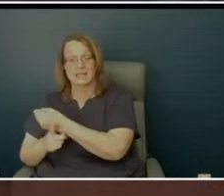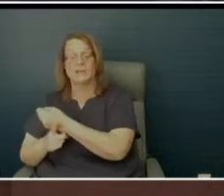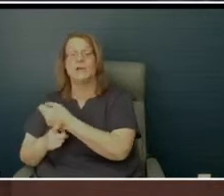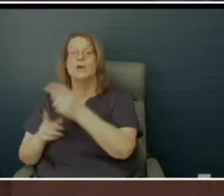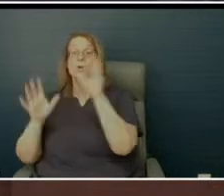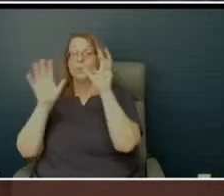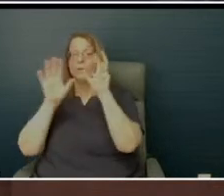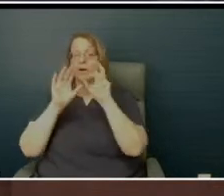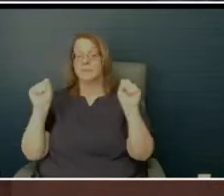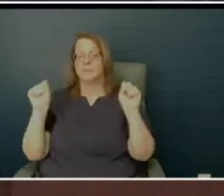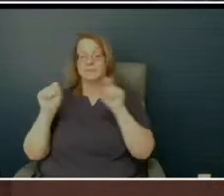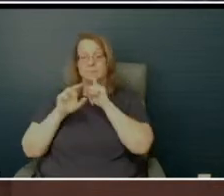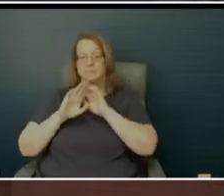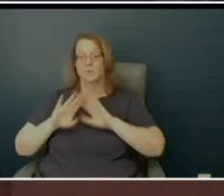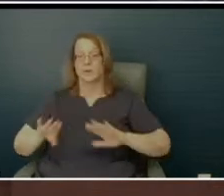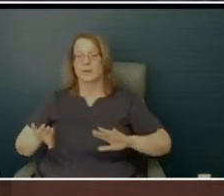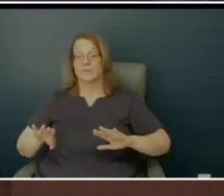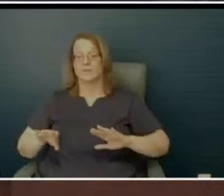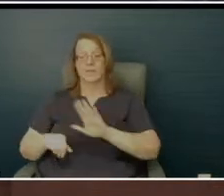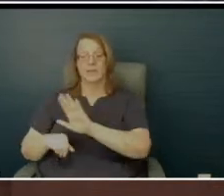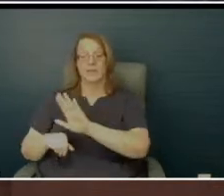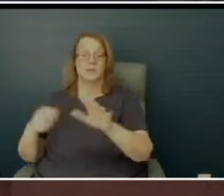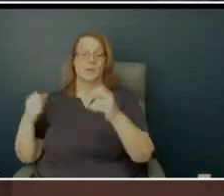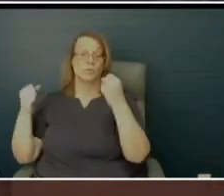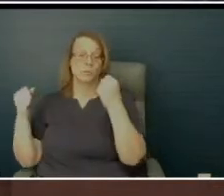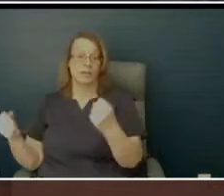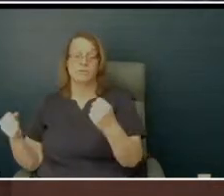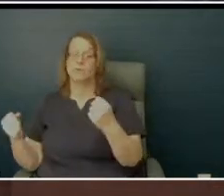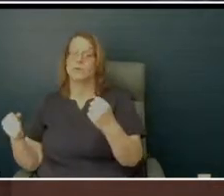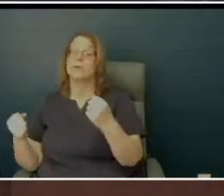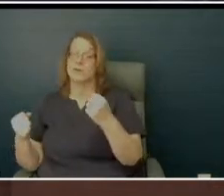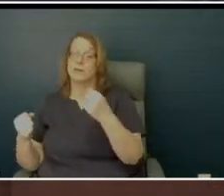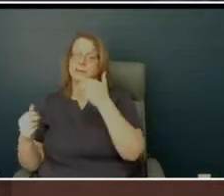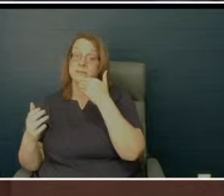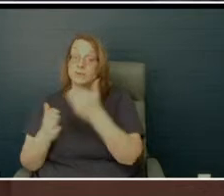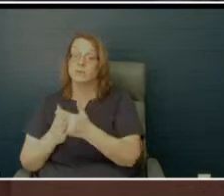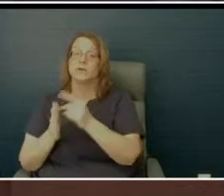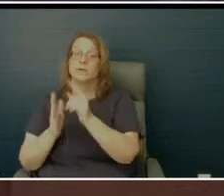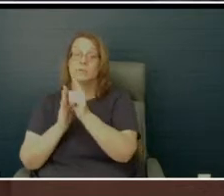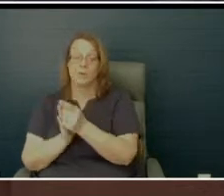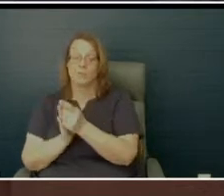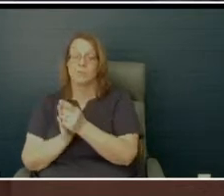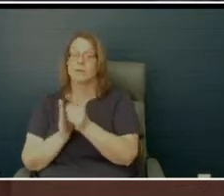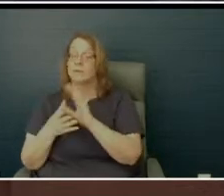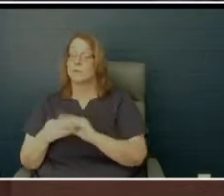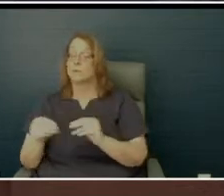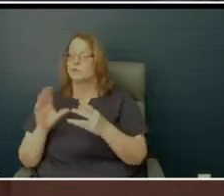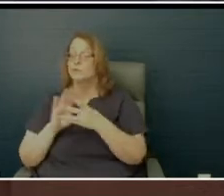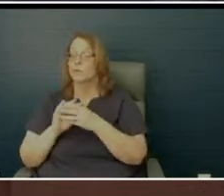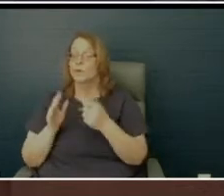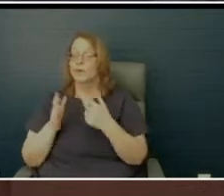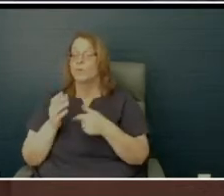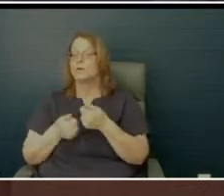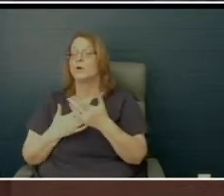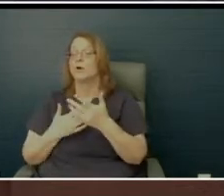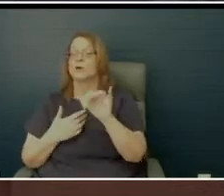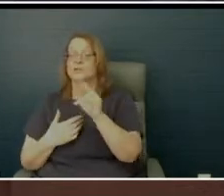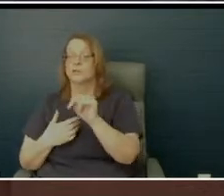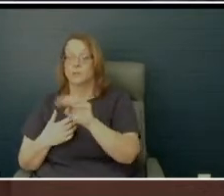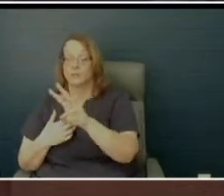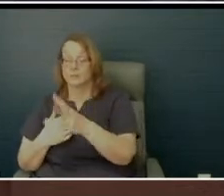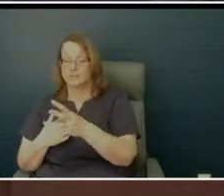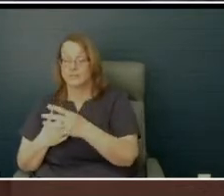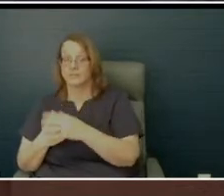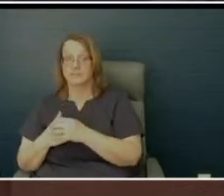high moment in the sordid story of what led to January 6th. My colleagues and I up here also take an